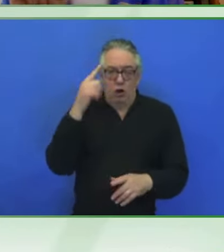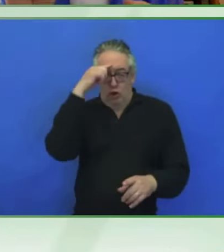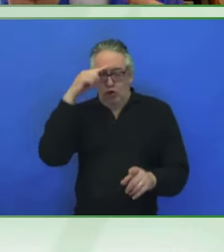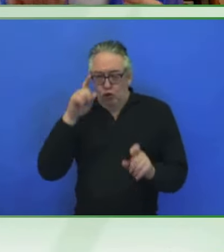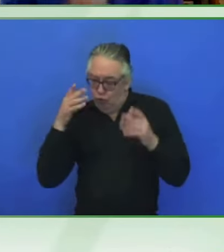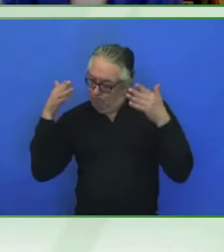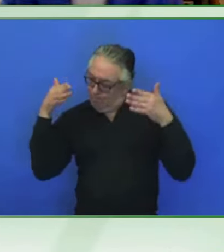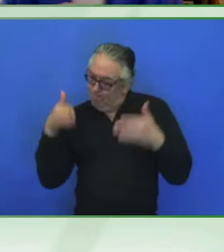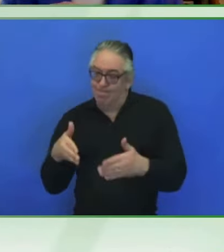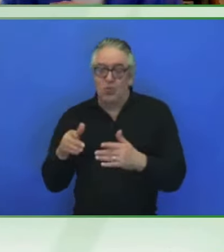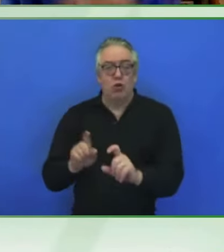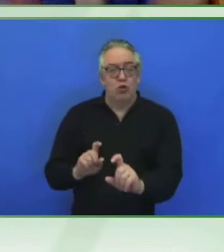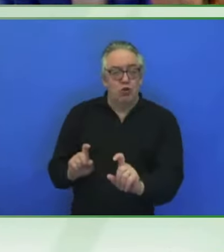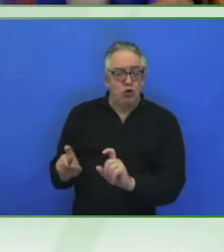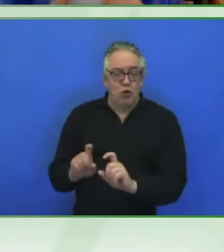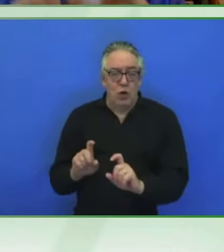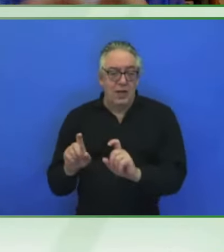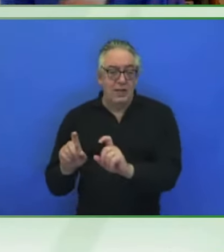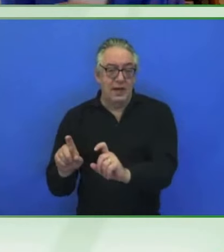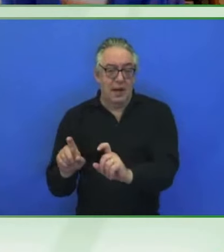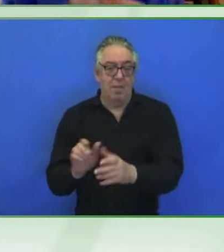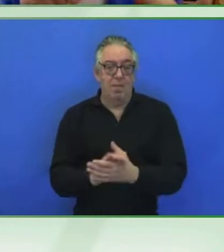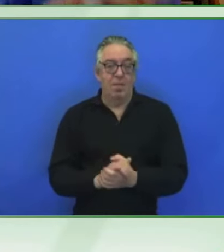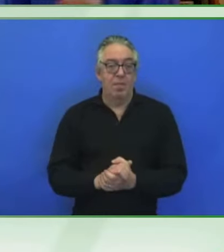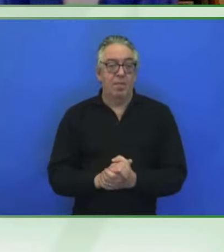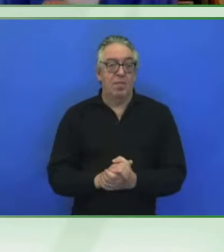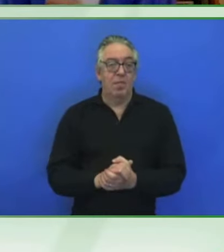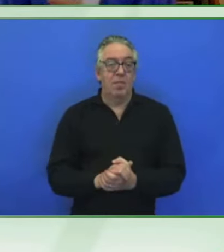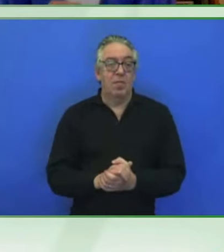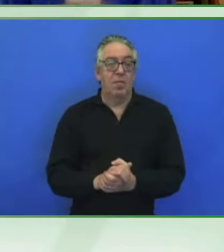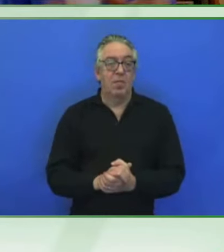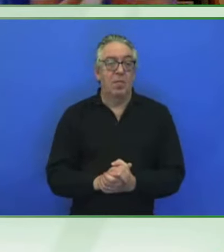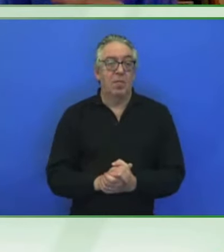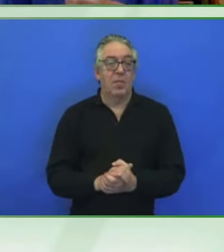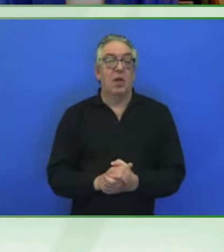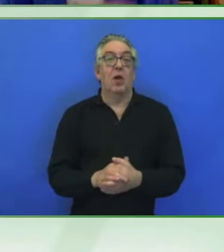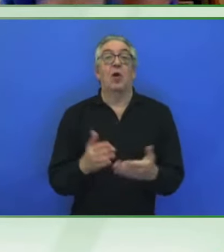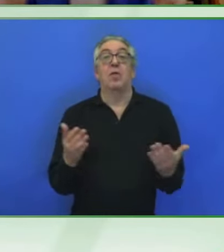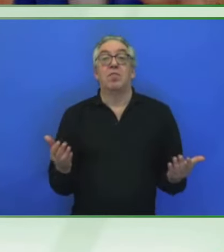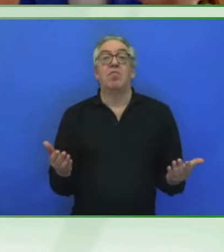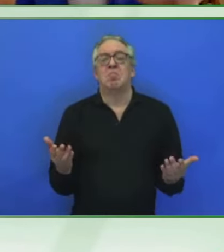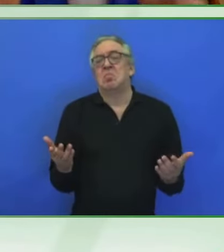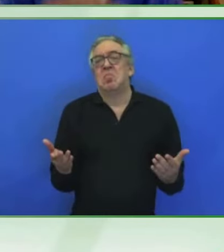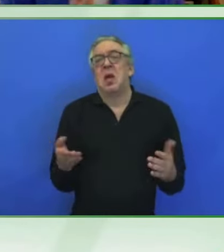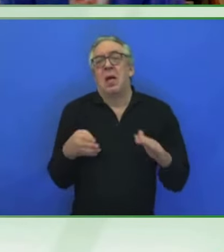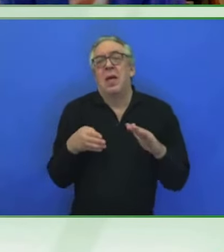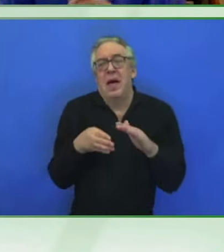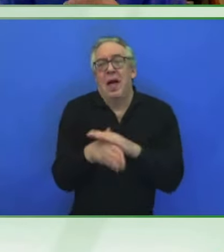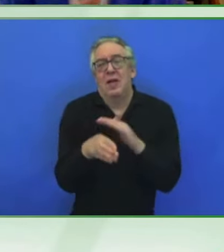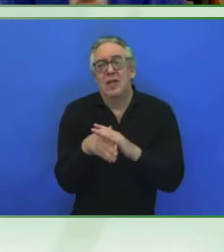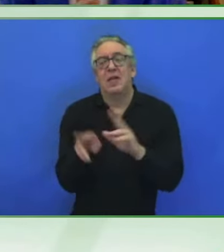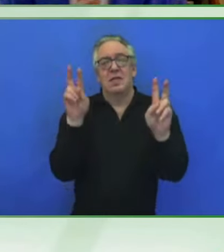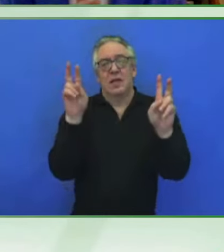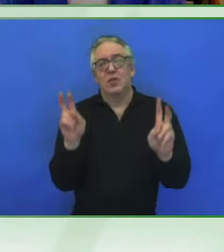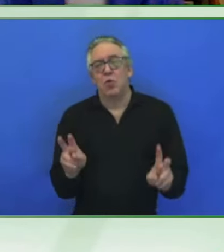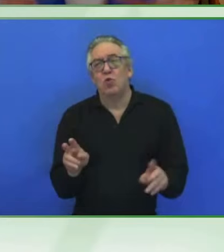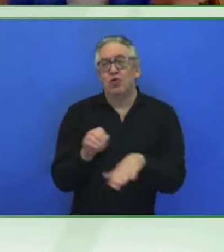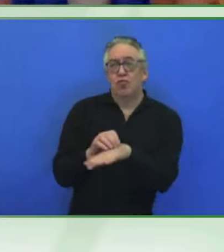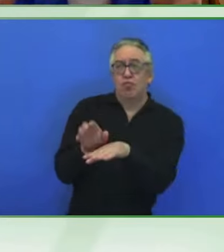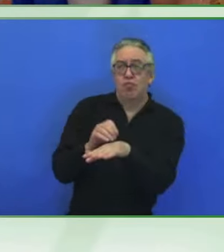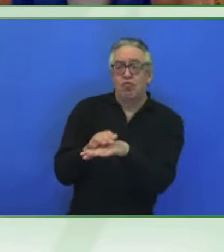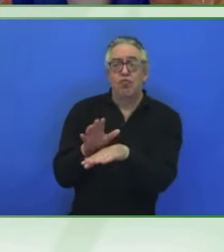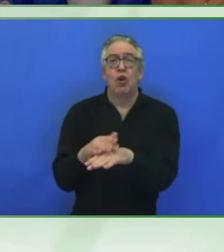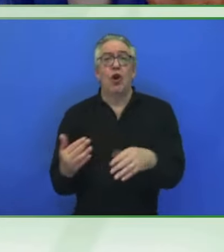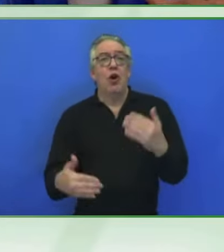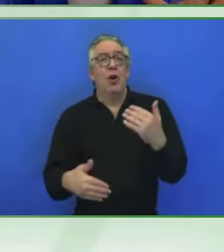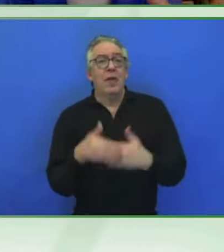be in relation to access, obviously in relation to access issues, disability issues, but also more generically. And it's not just about the